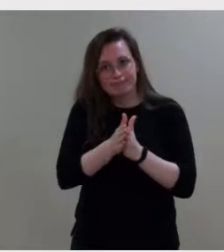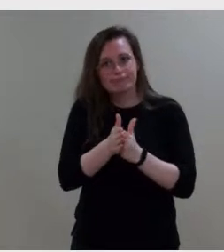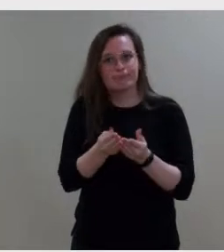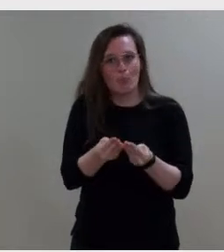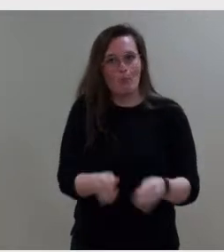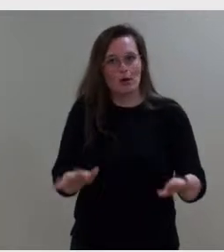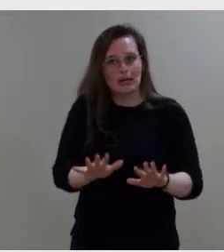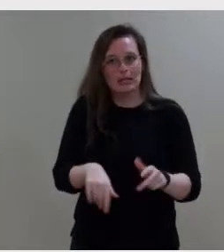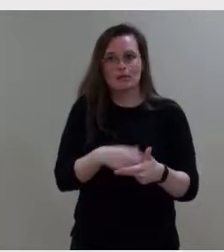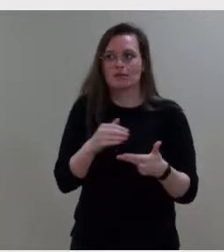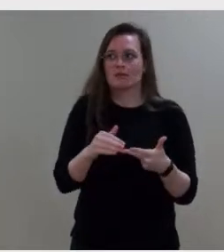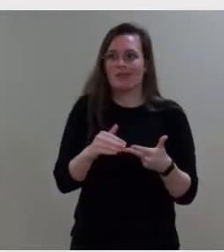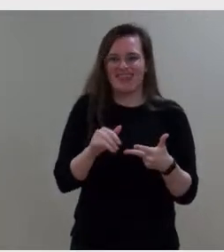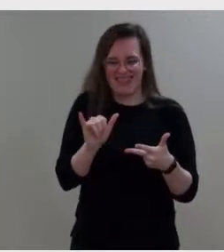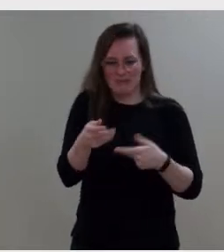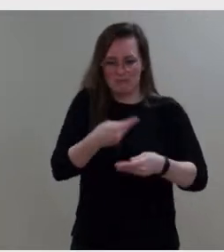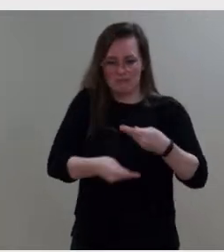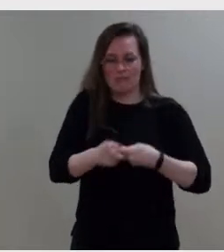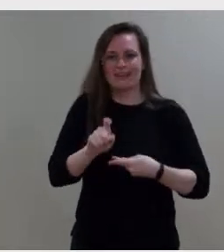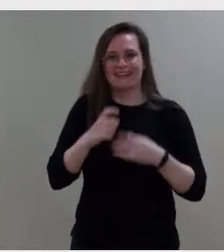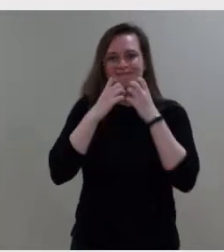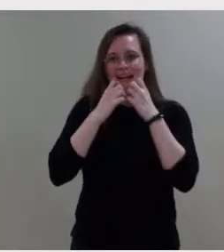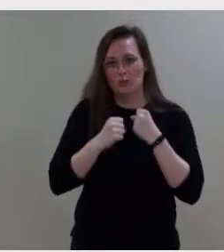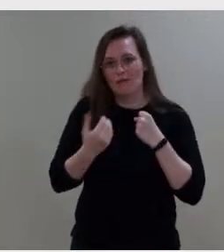value associated with that transaction.